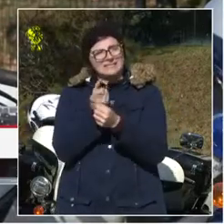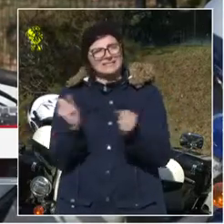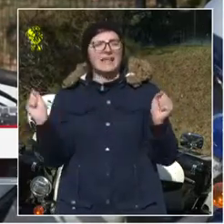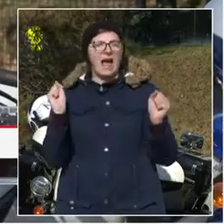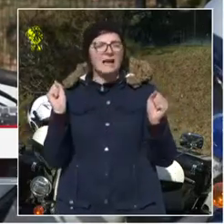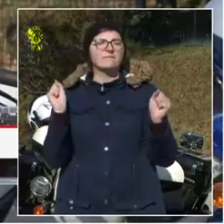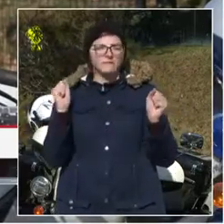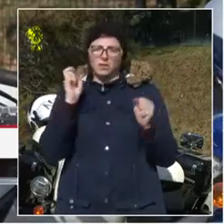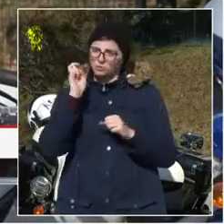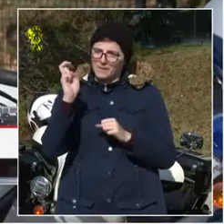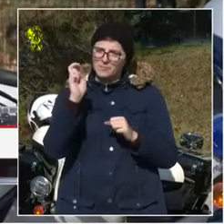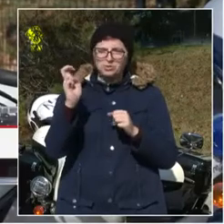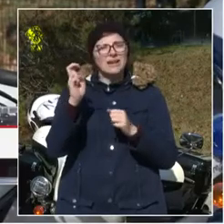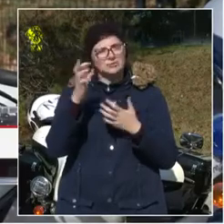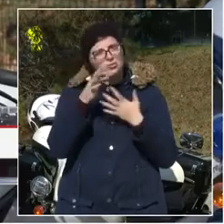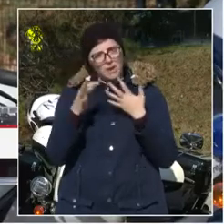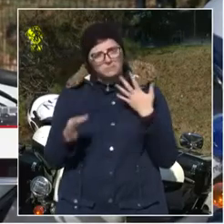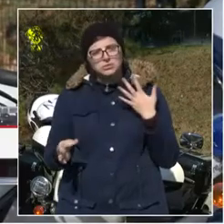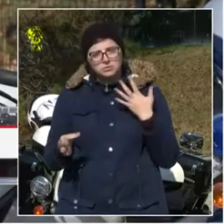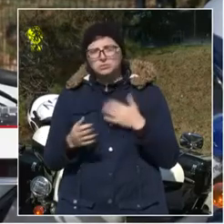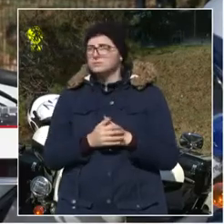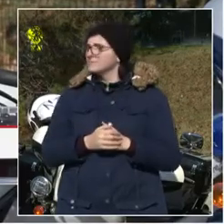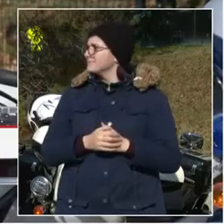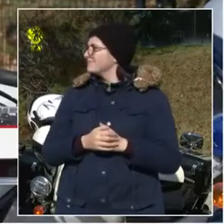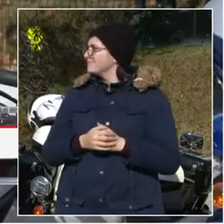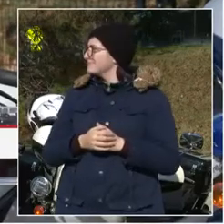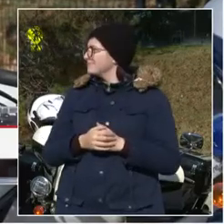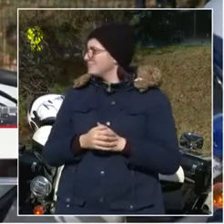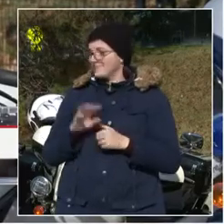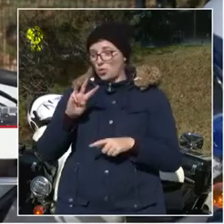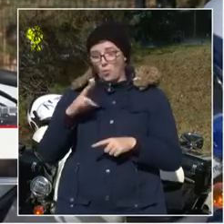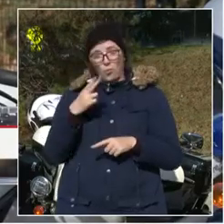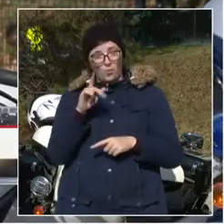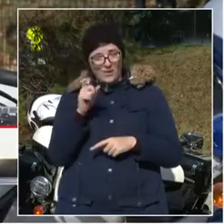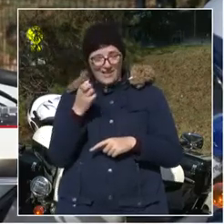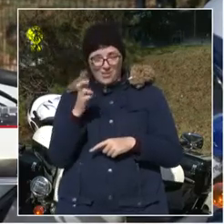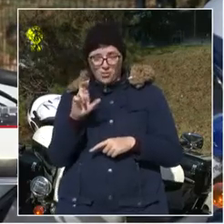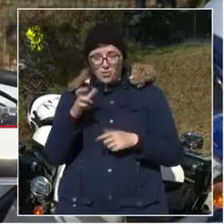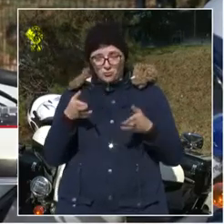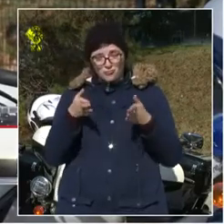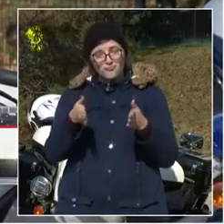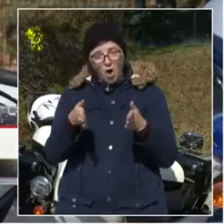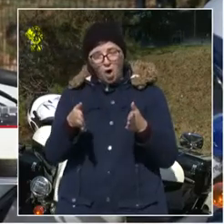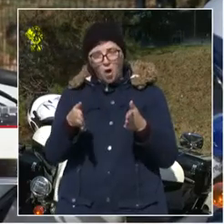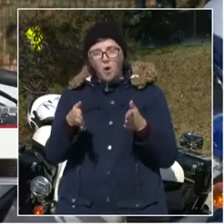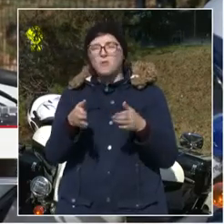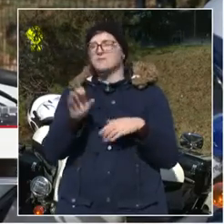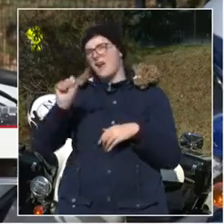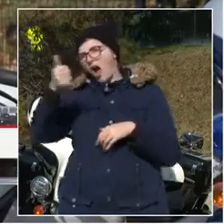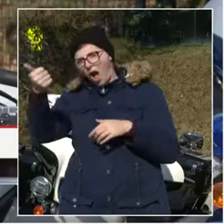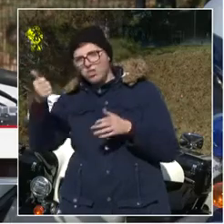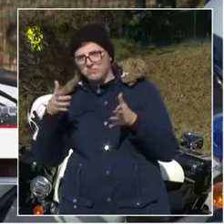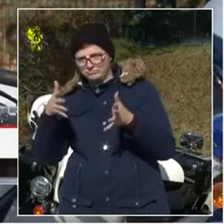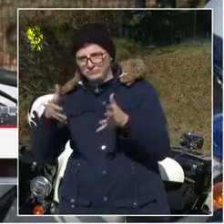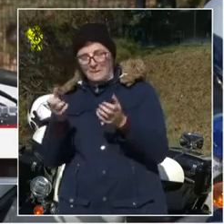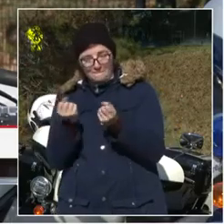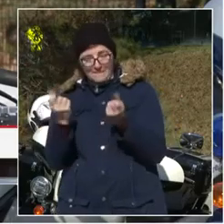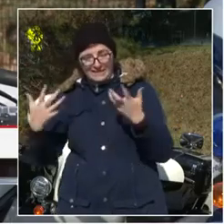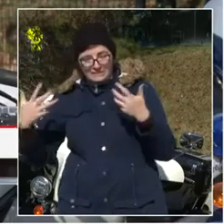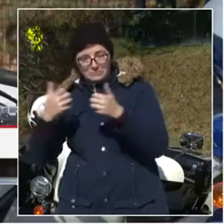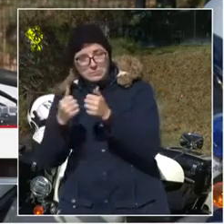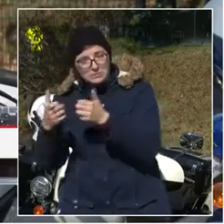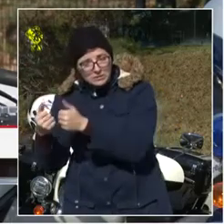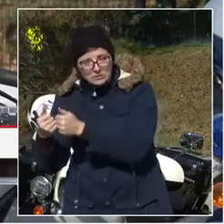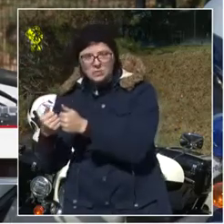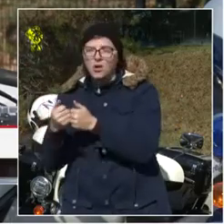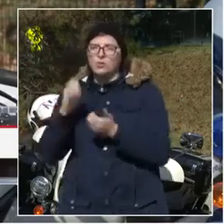and practices. So on Wheeler Road and other high crash corridors, we are redesigning the streets to slow down speeding